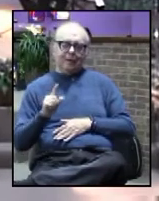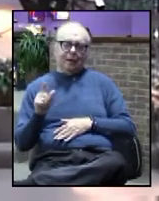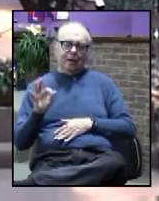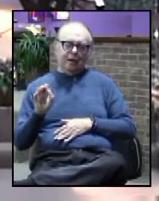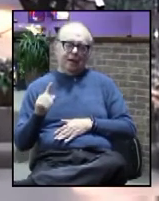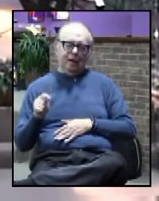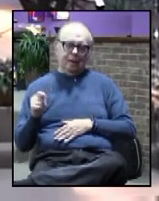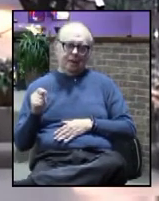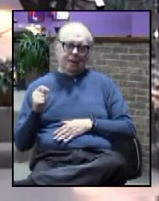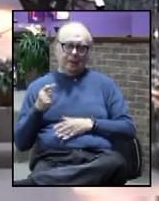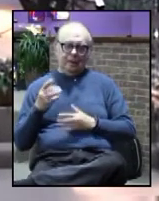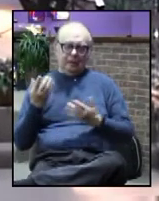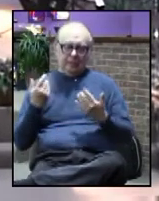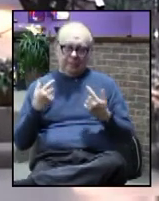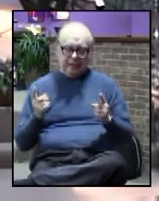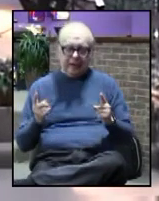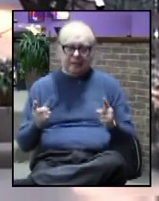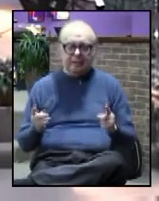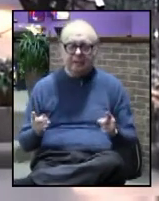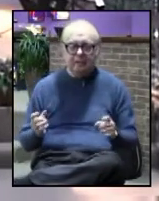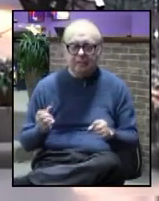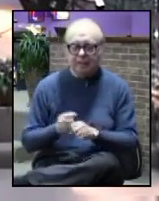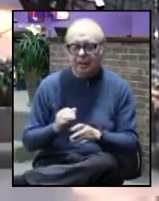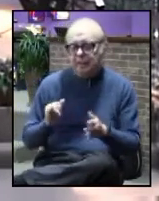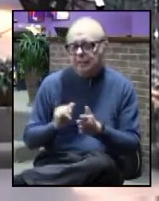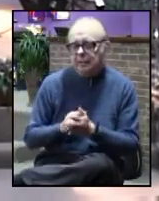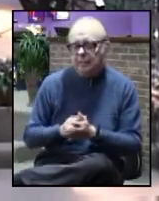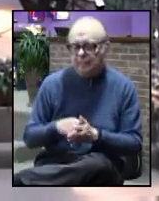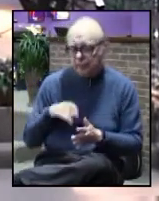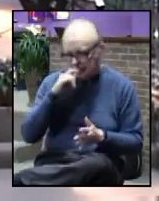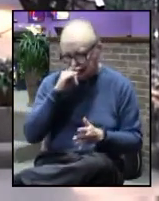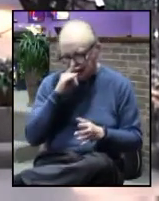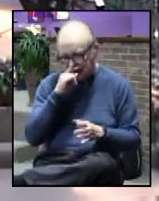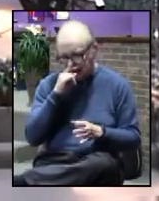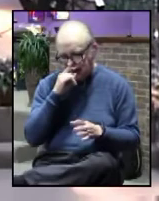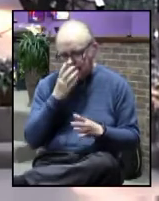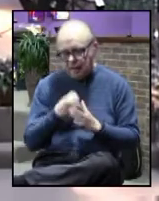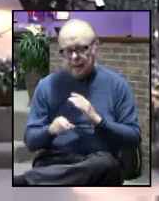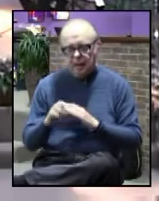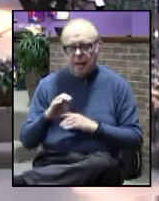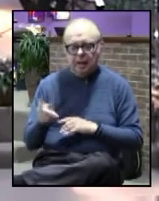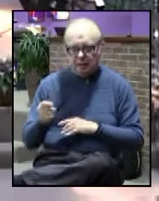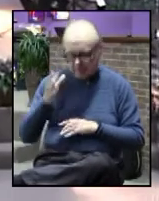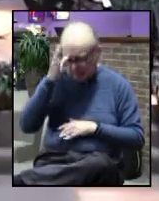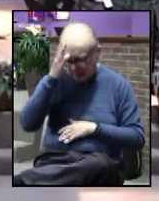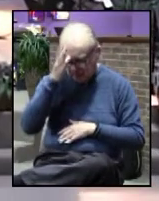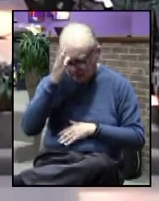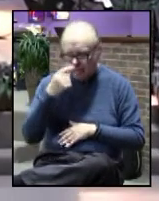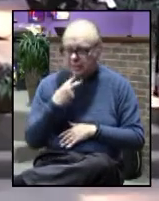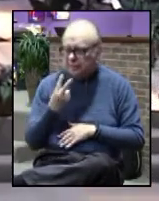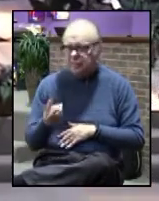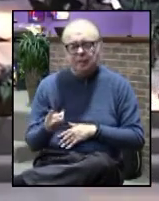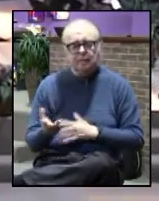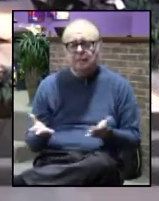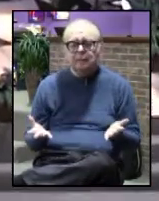Well, we finally got off that, but the kids got out of the raft and they said, Dad, you getting out with us? And I said,